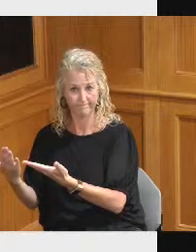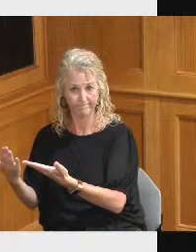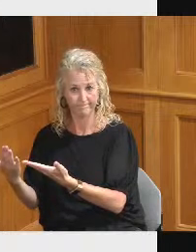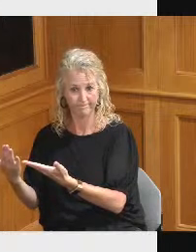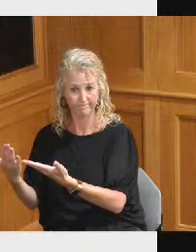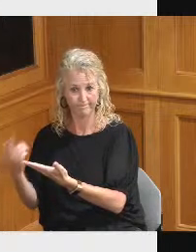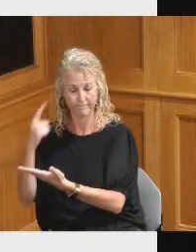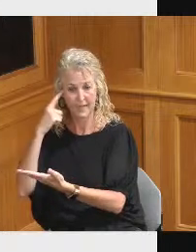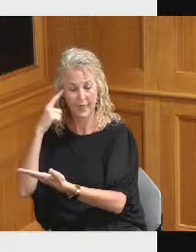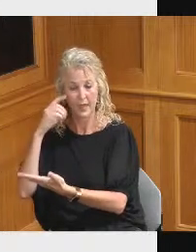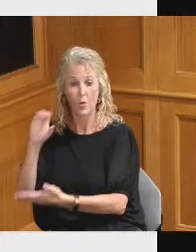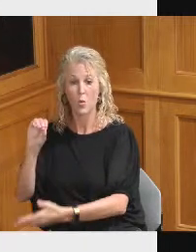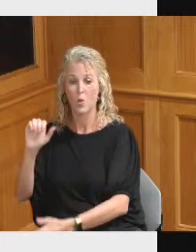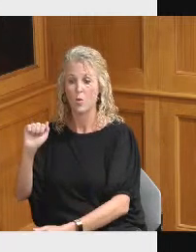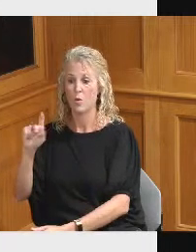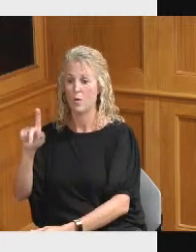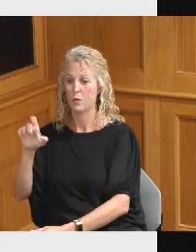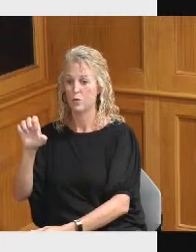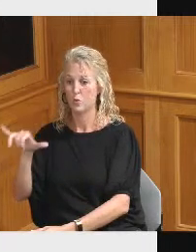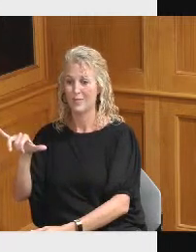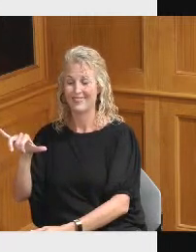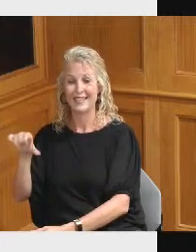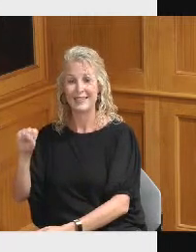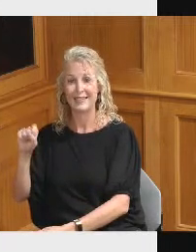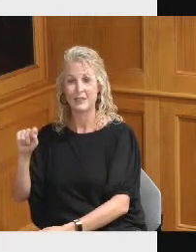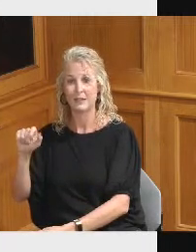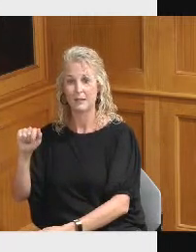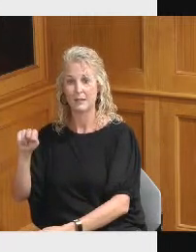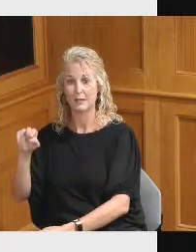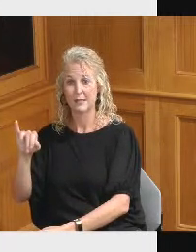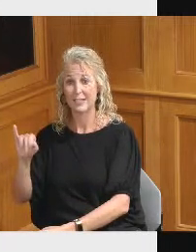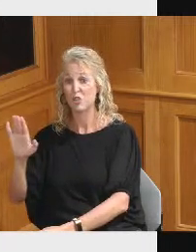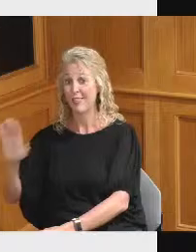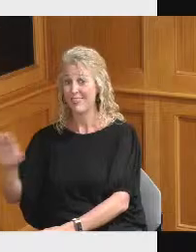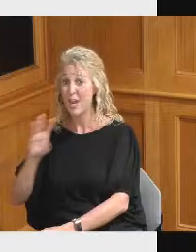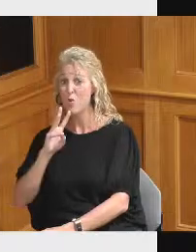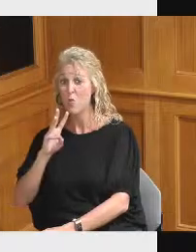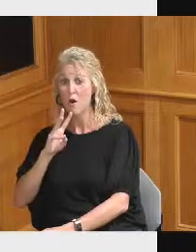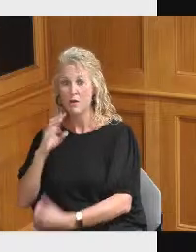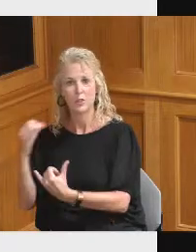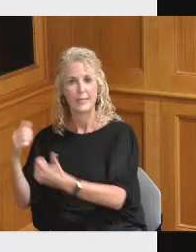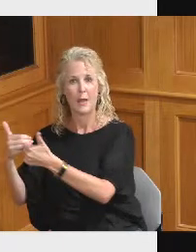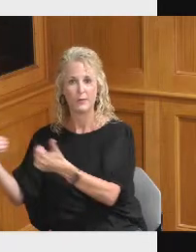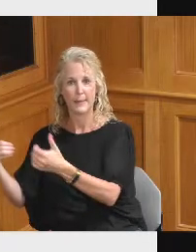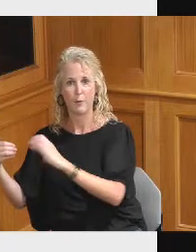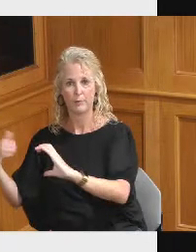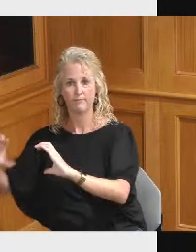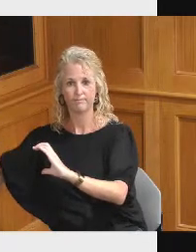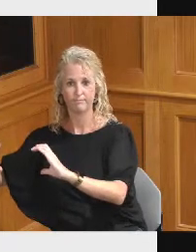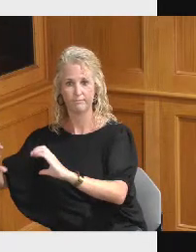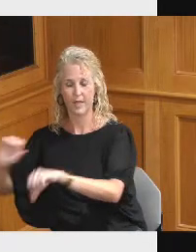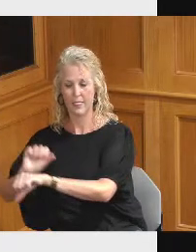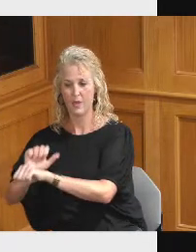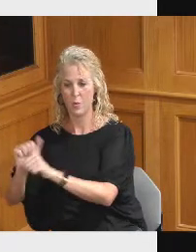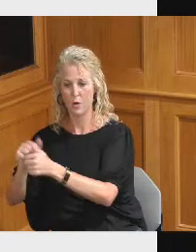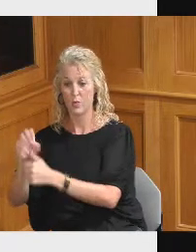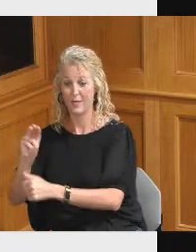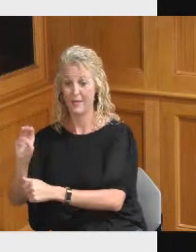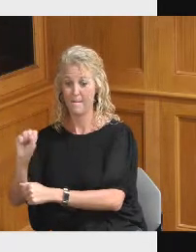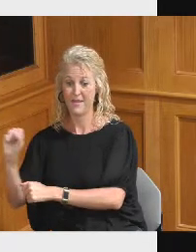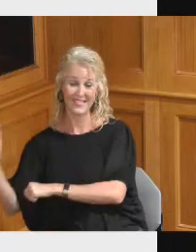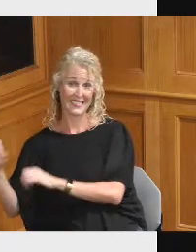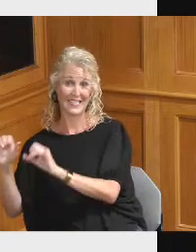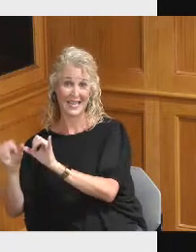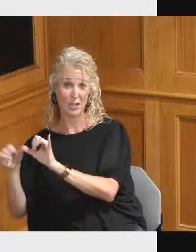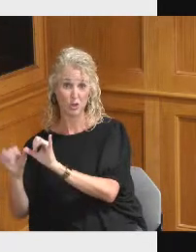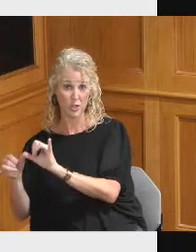Oakley Station, during that project completely separated their stormwater. Working with the MSD engineer who